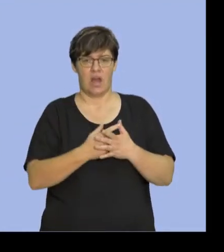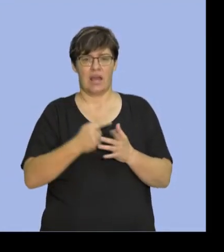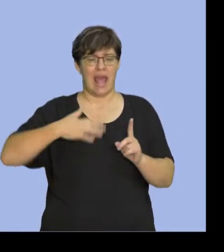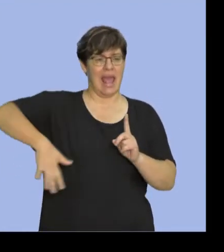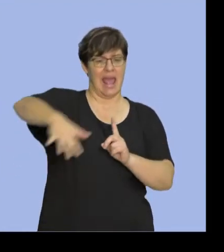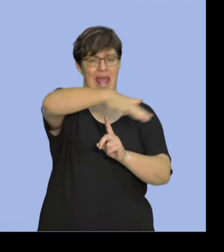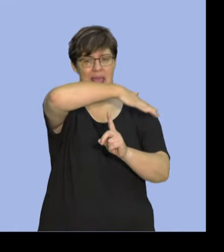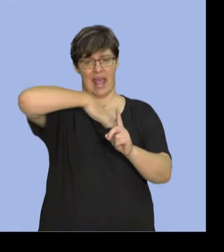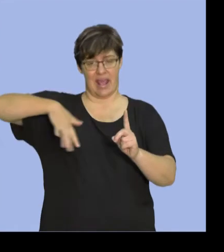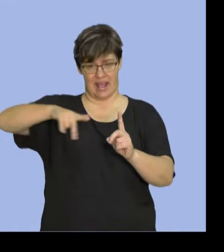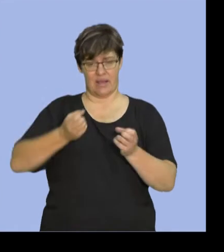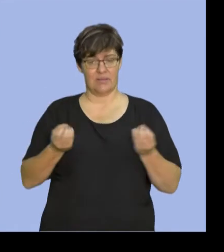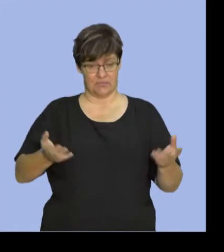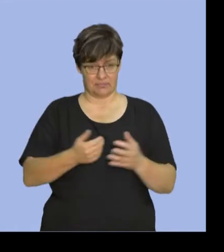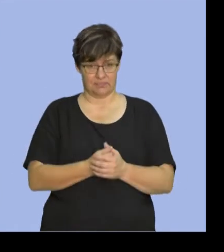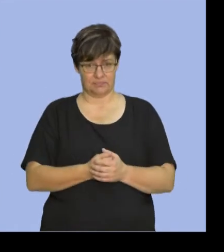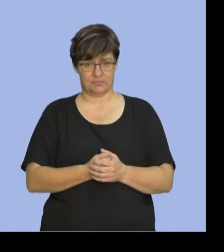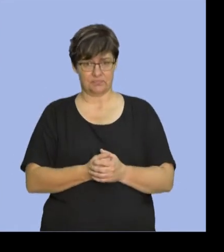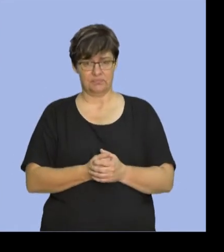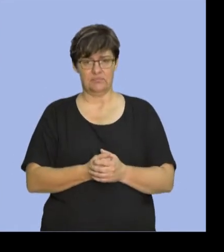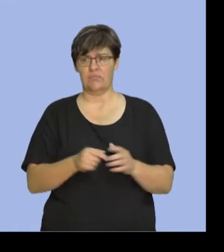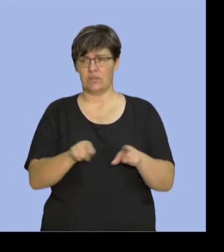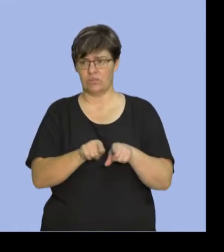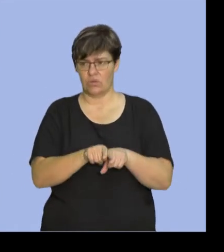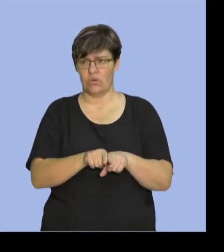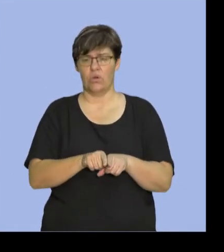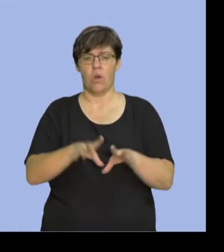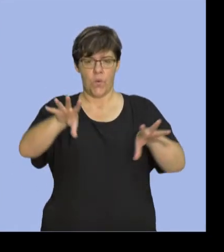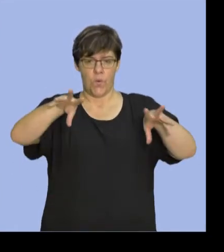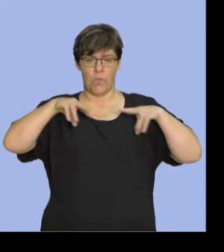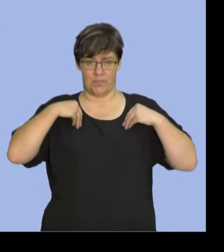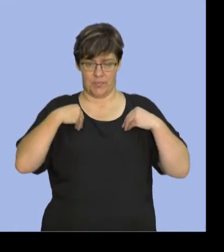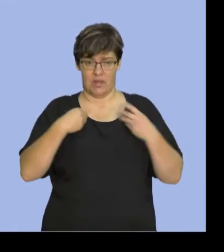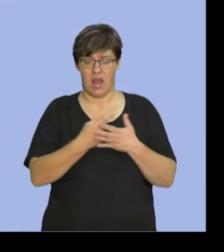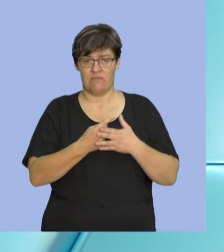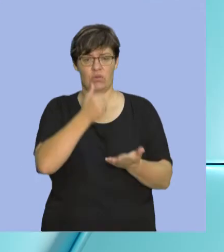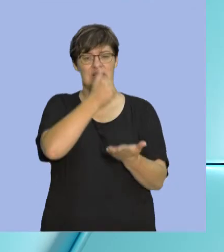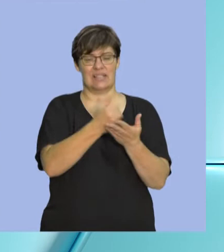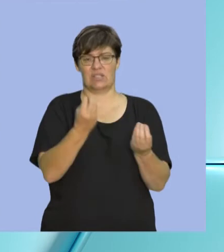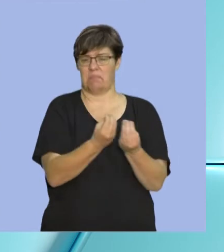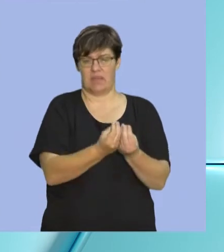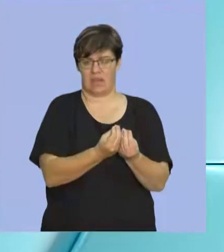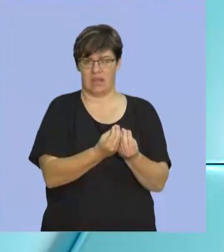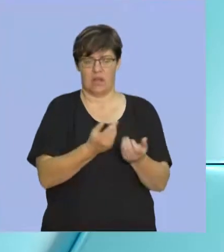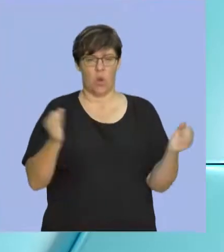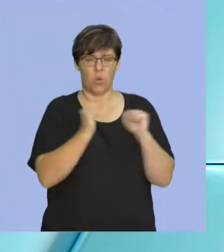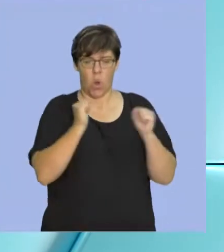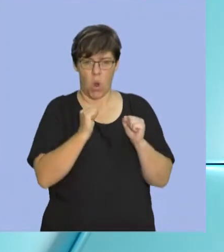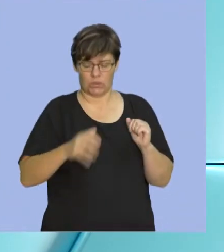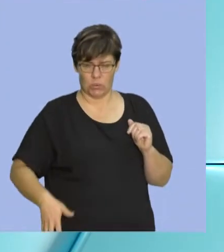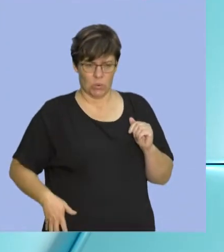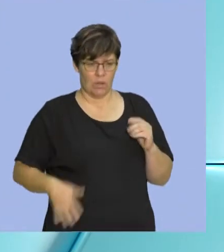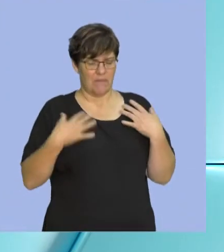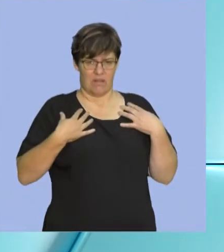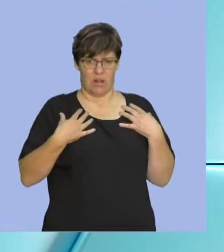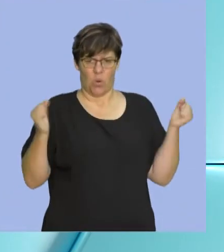us, as well as through conduction. So when you sit on an object and that's cool, you will tend to lose heat